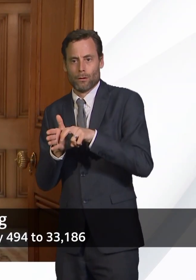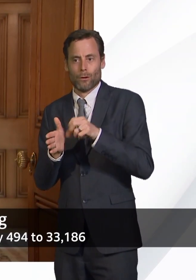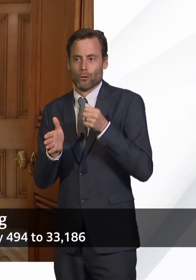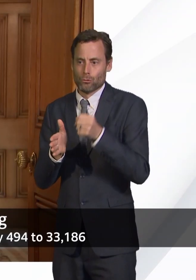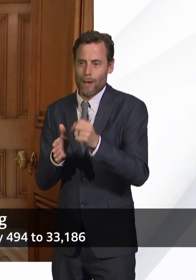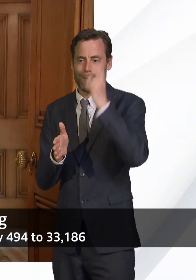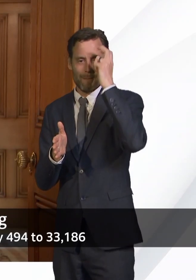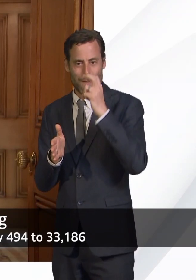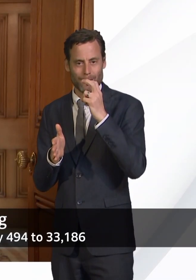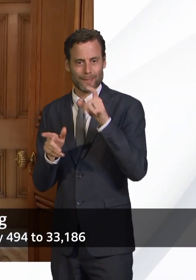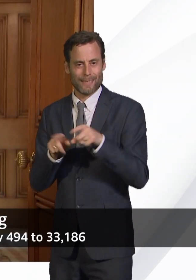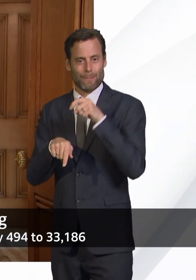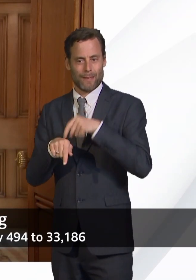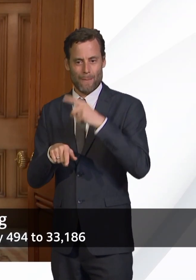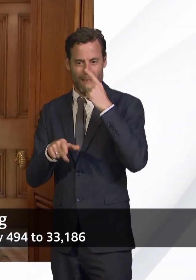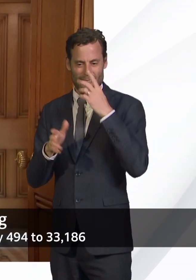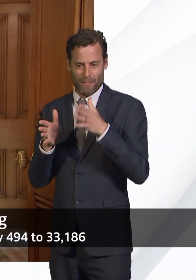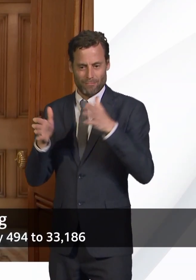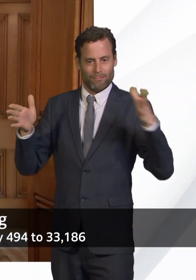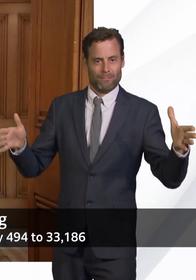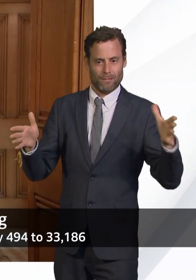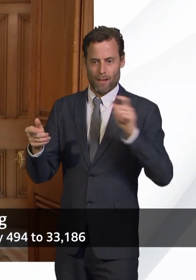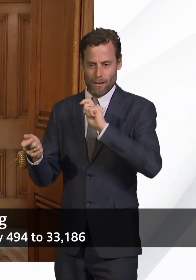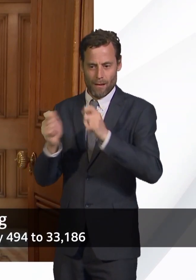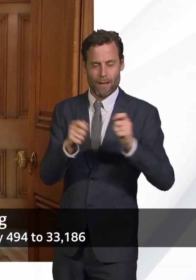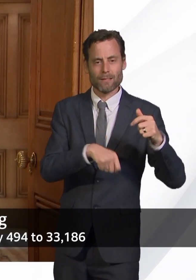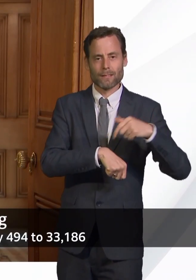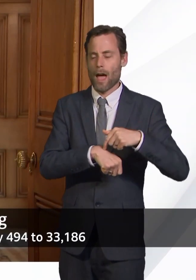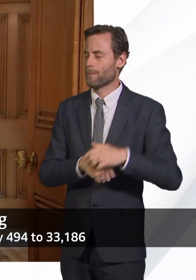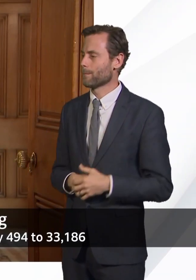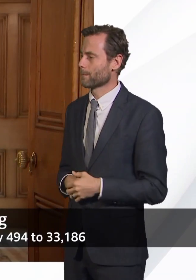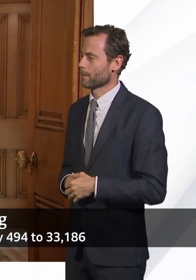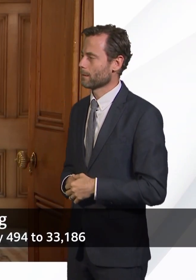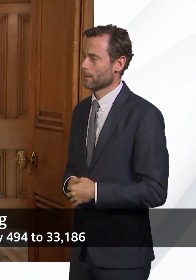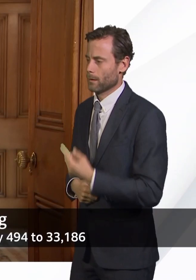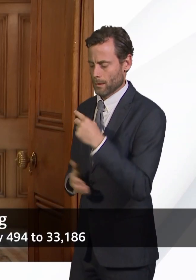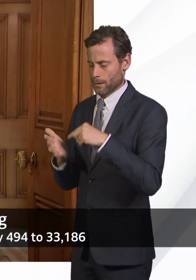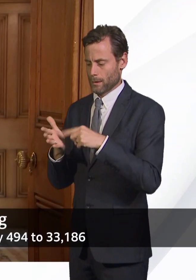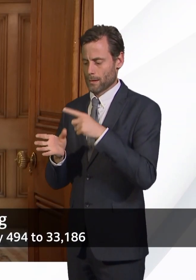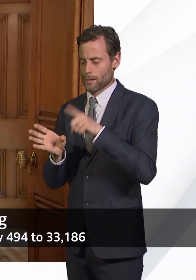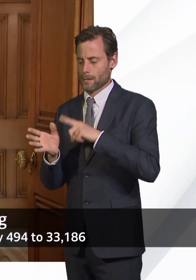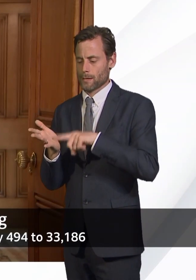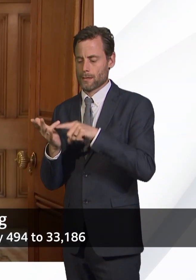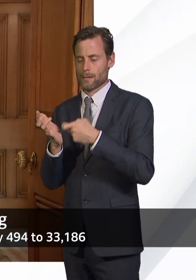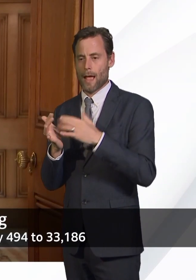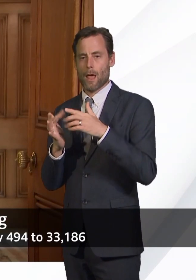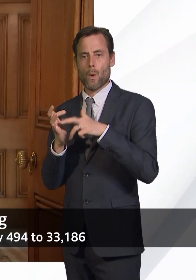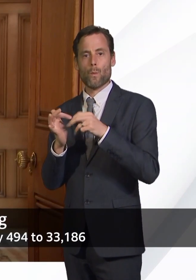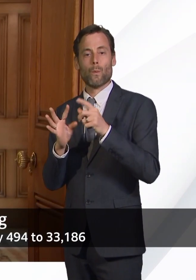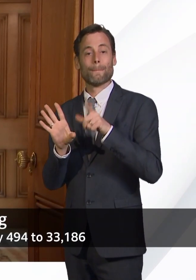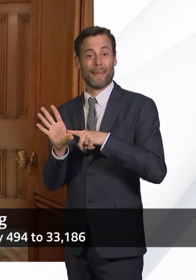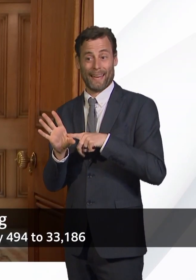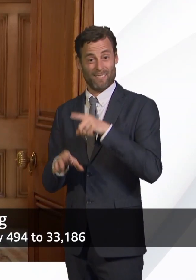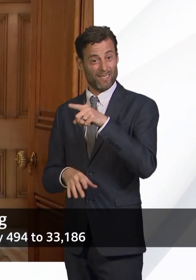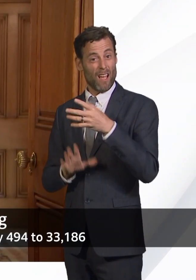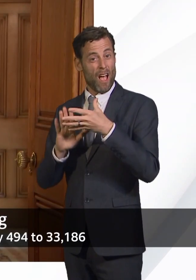proactively during this pandemic. I'd like to thank today Taylor Wimpey, who have now got construction safely underway on the